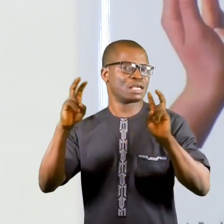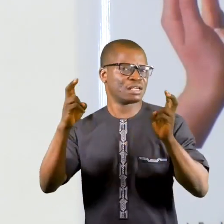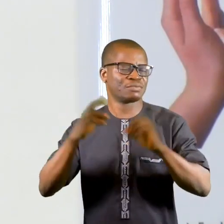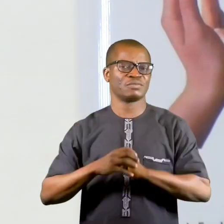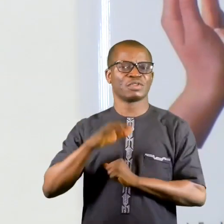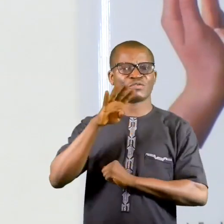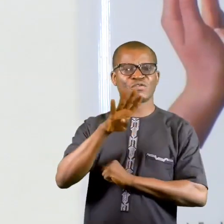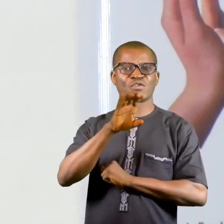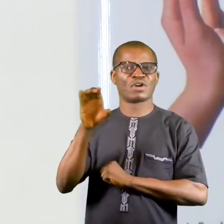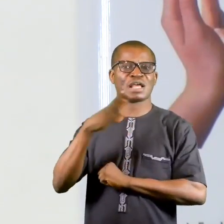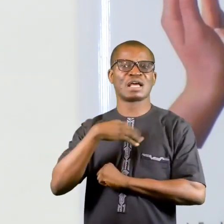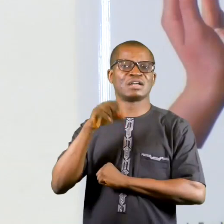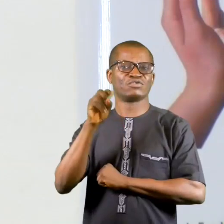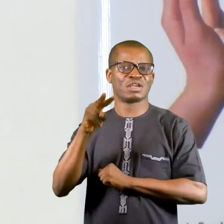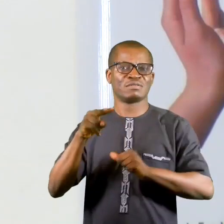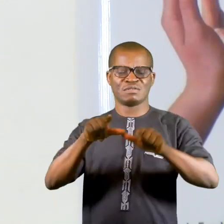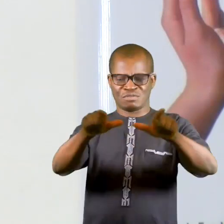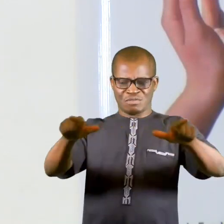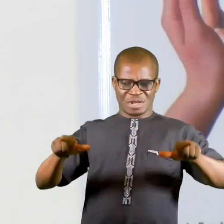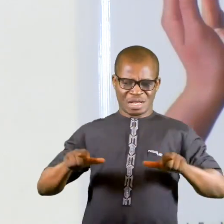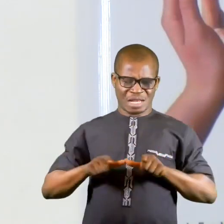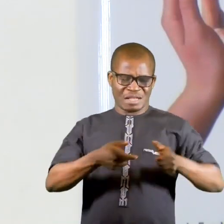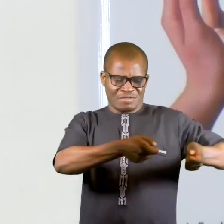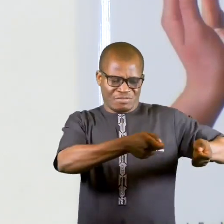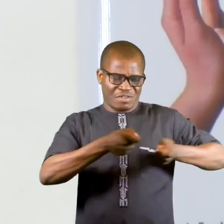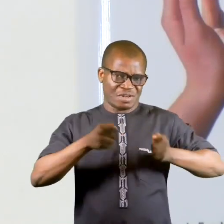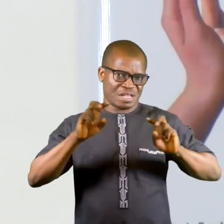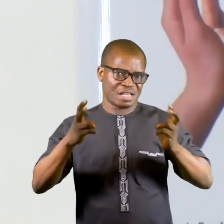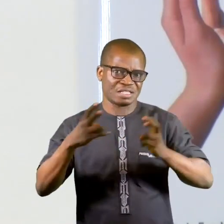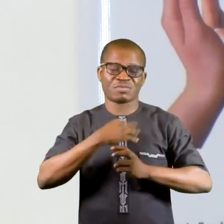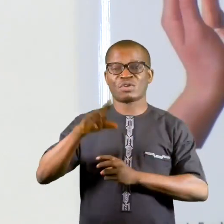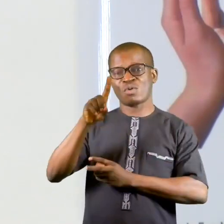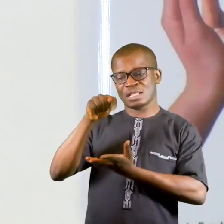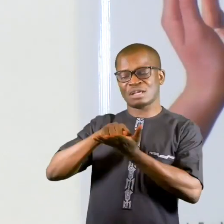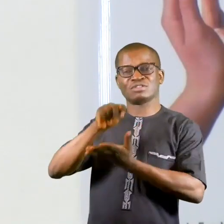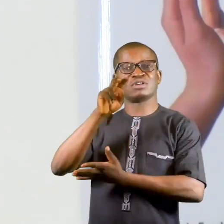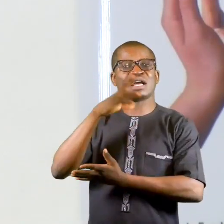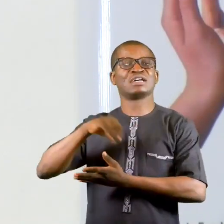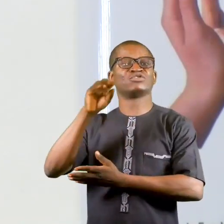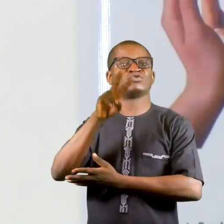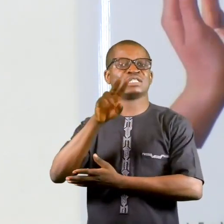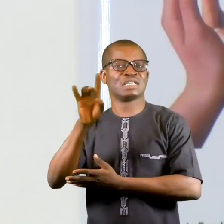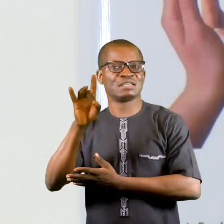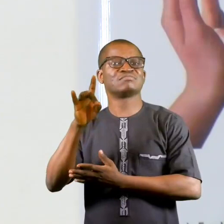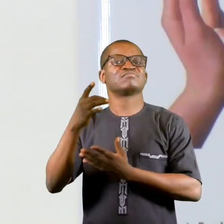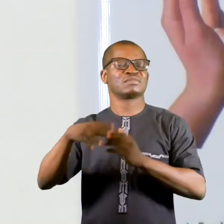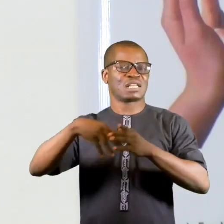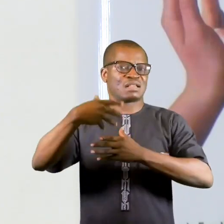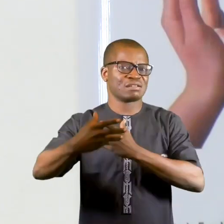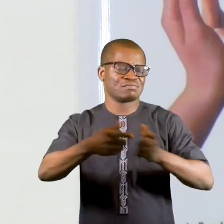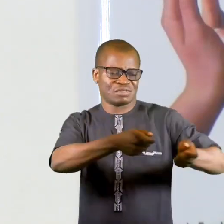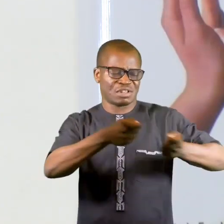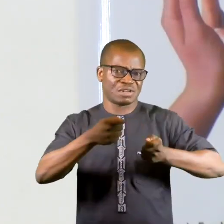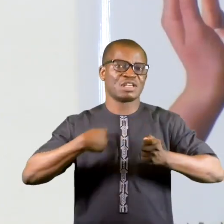cases. 412 were external trafficking cases and 1,028 internal trafficking